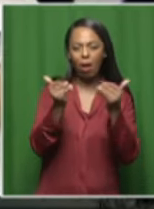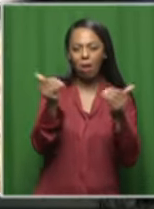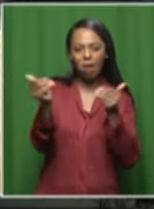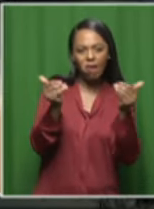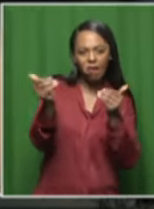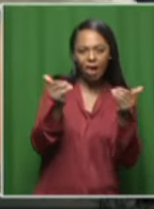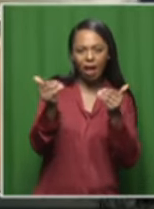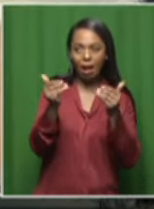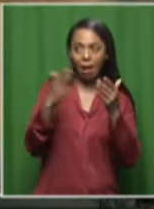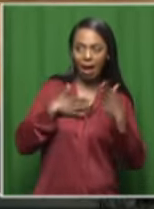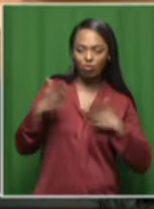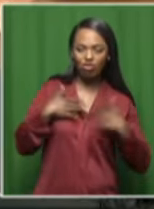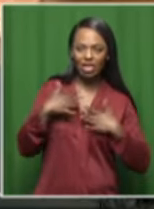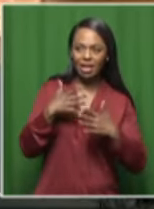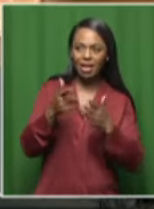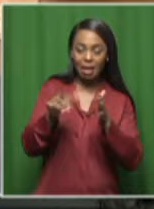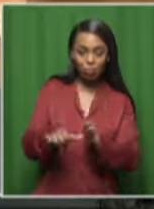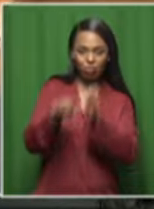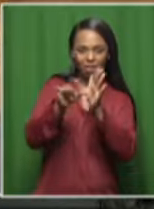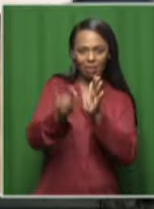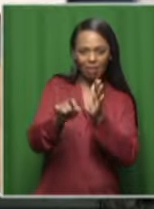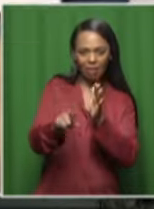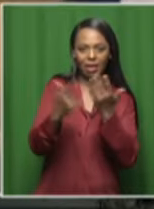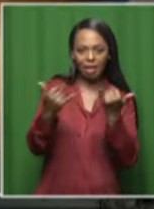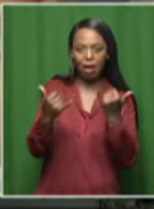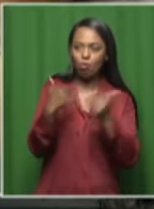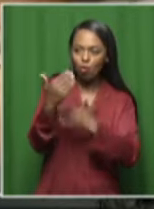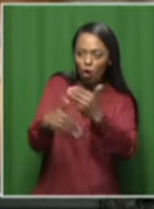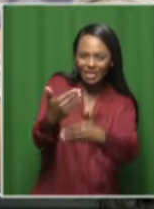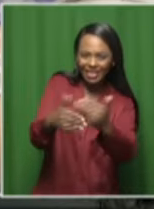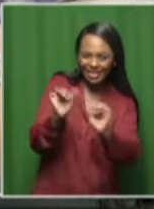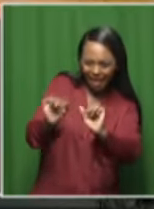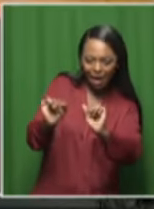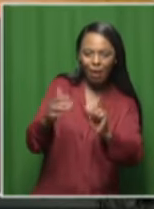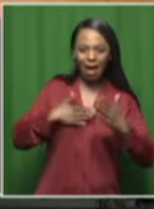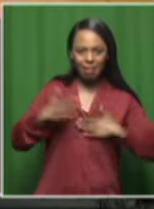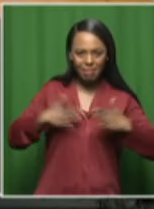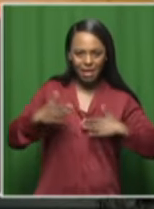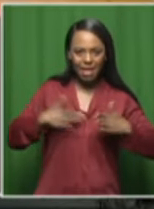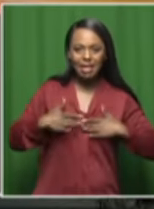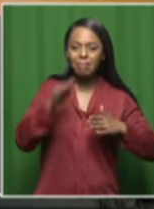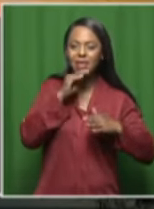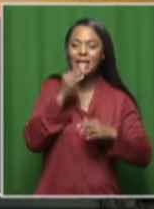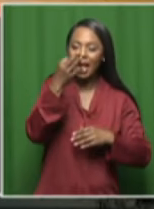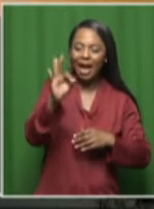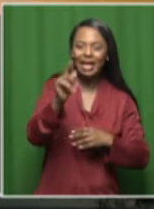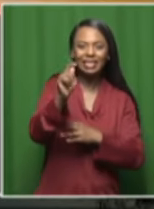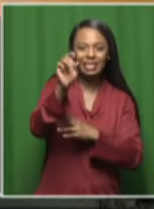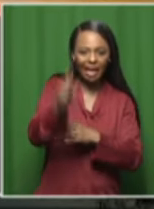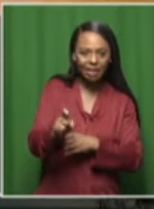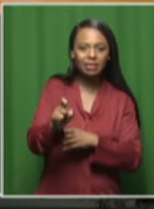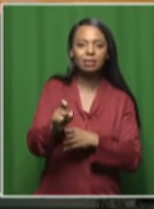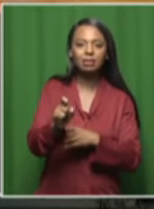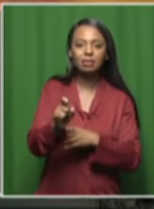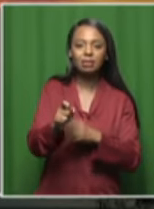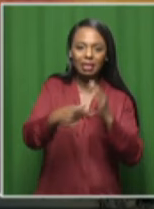more the administrative impact. It's the processing of all of these requests. It's making sure the right tax is taken. It's giving